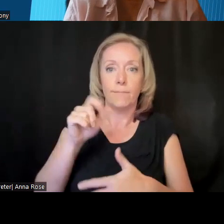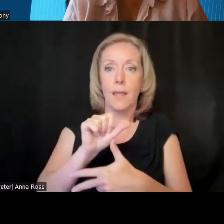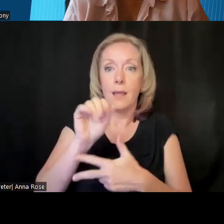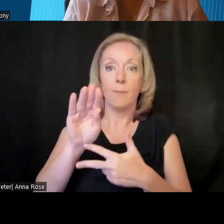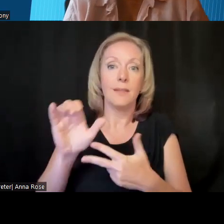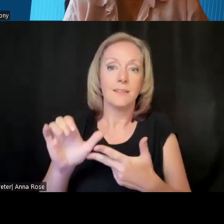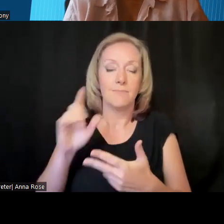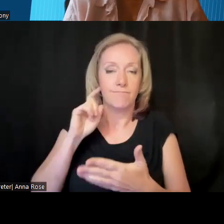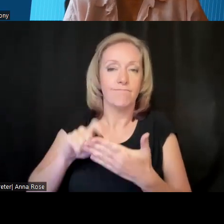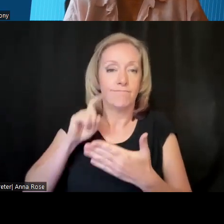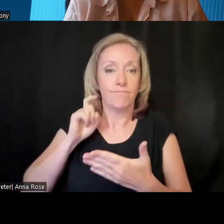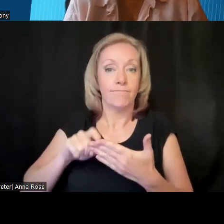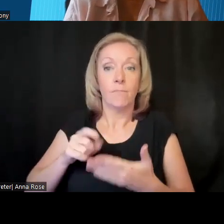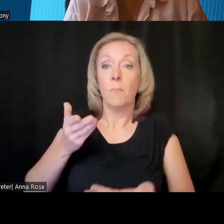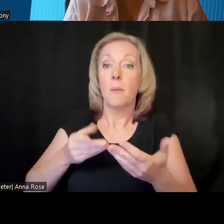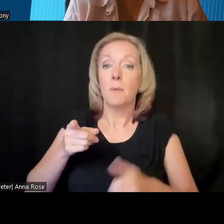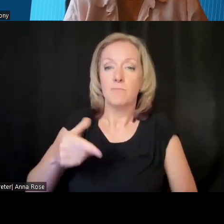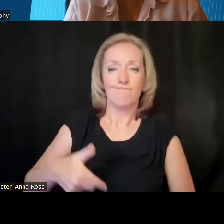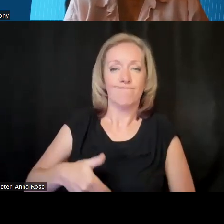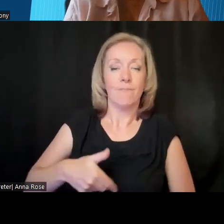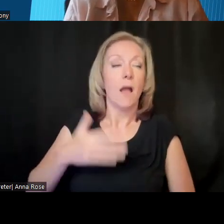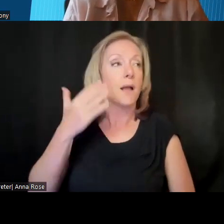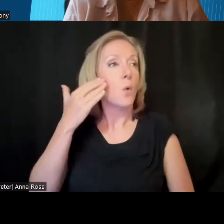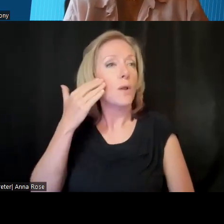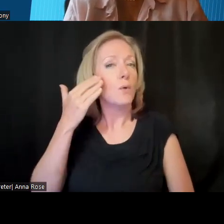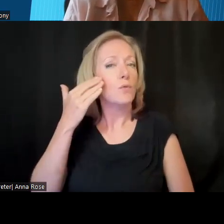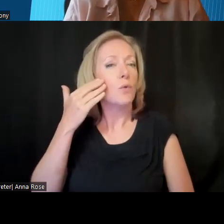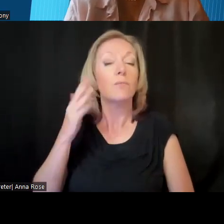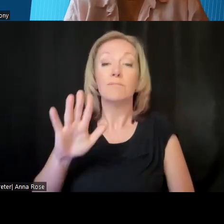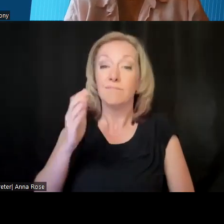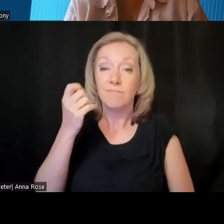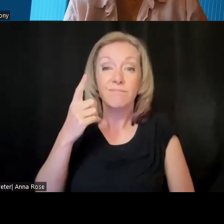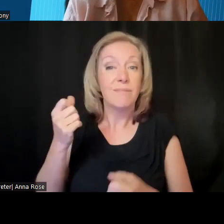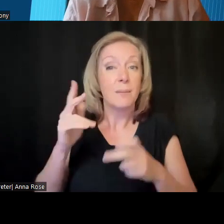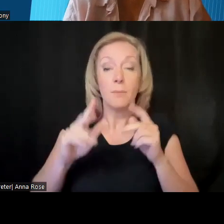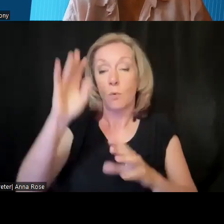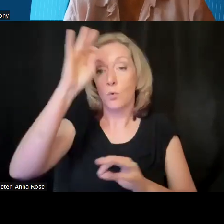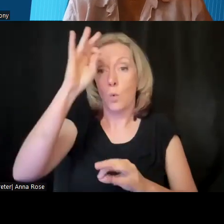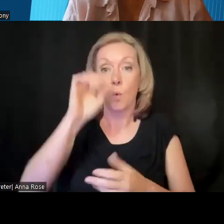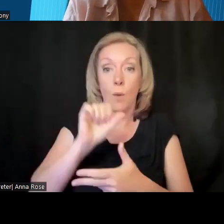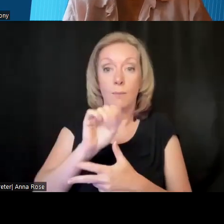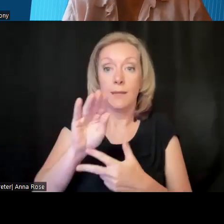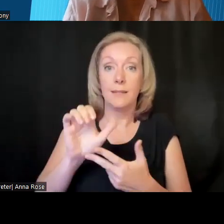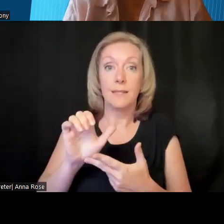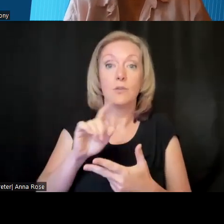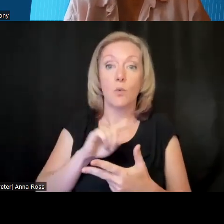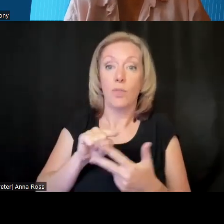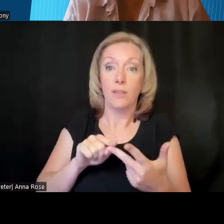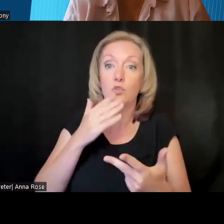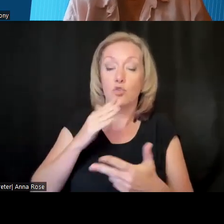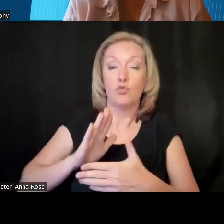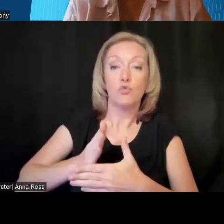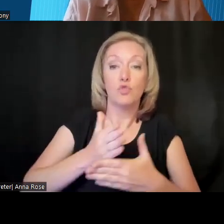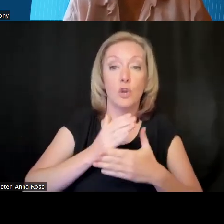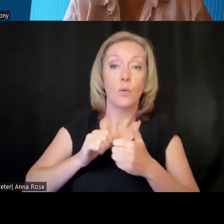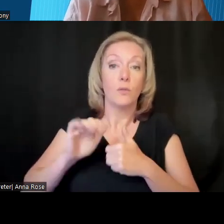today. You may say, I know this, but I will tell you a lot of people don't know this. So this is good stuff to share with